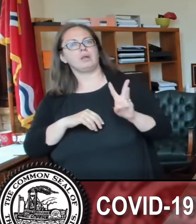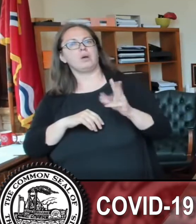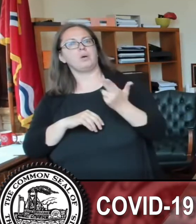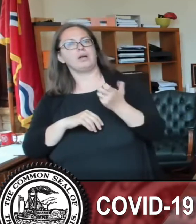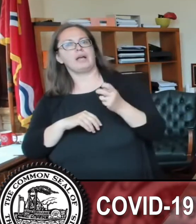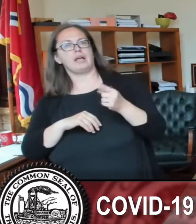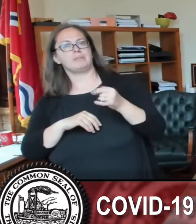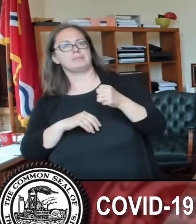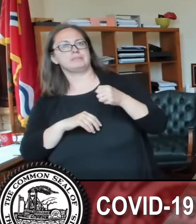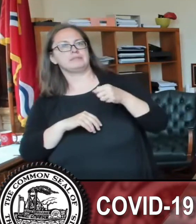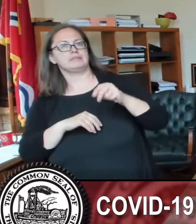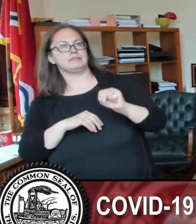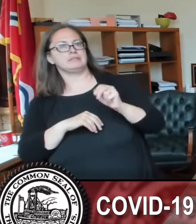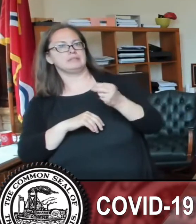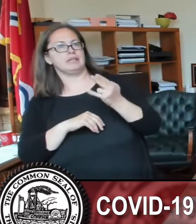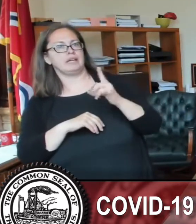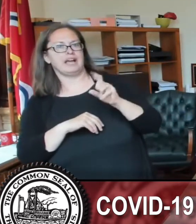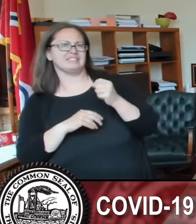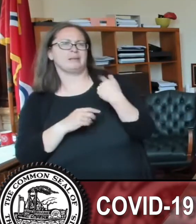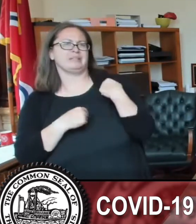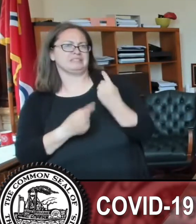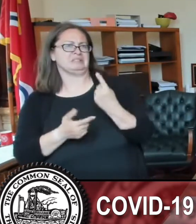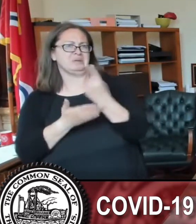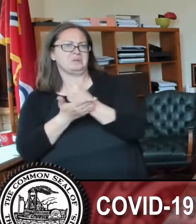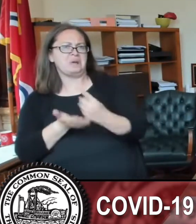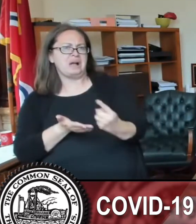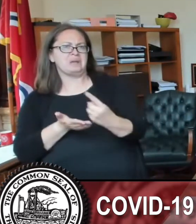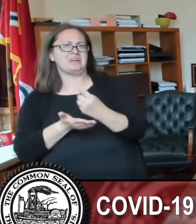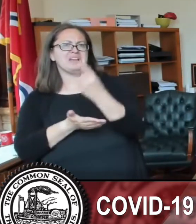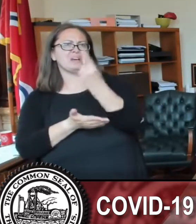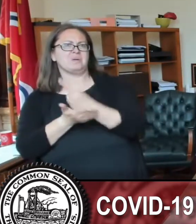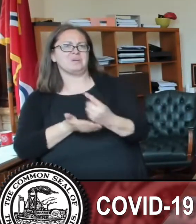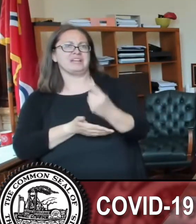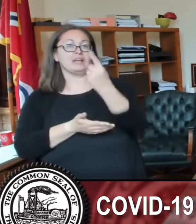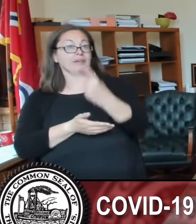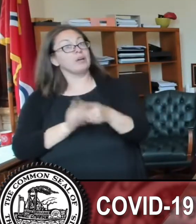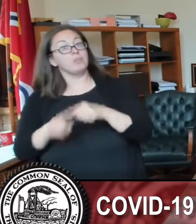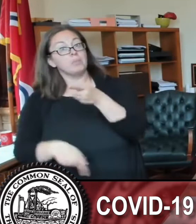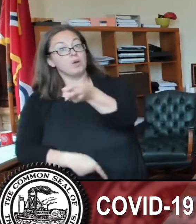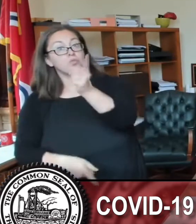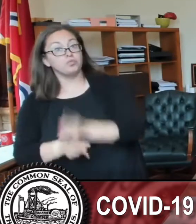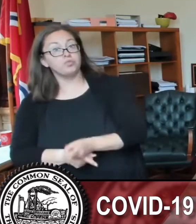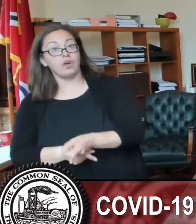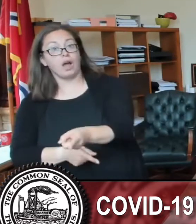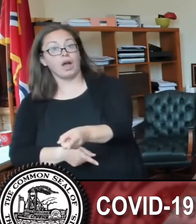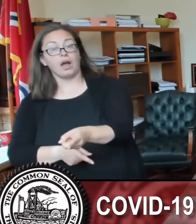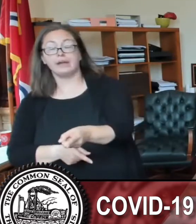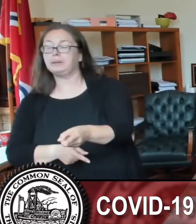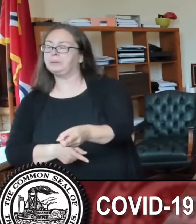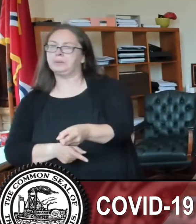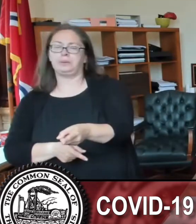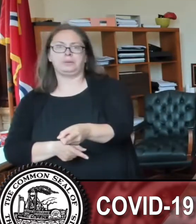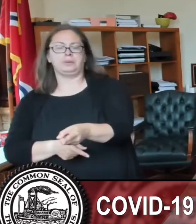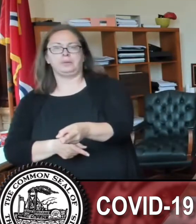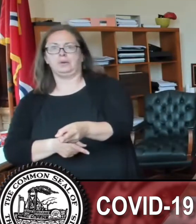So it's only been going a week or a week and a half now. But you're right. We have had